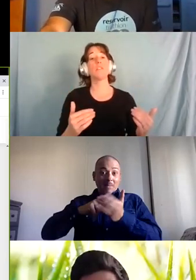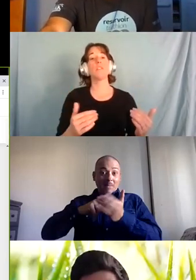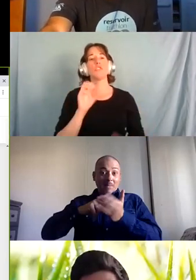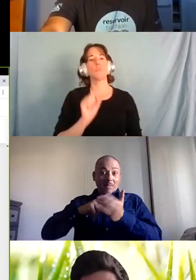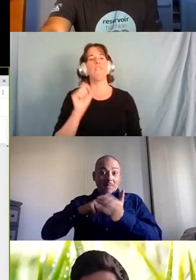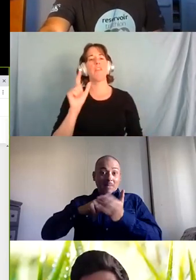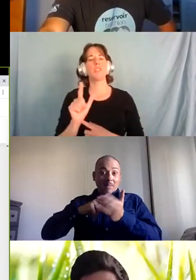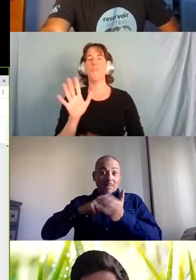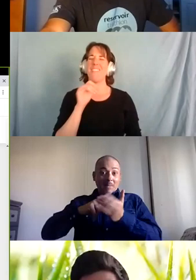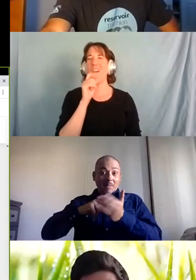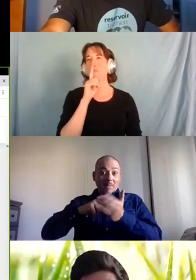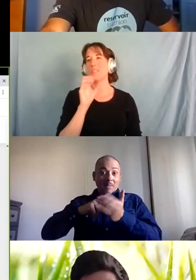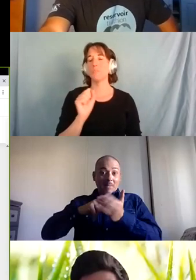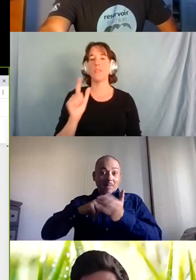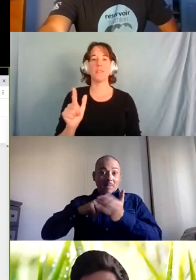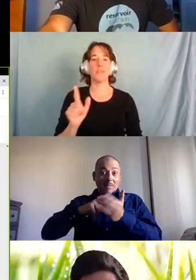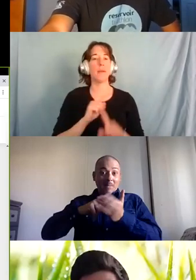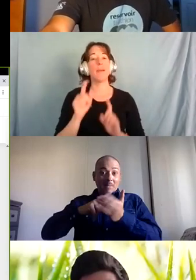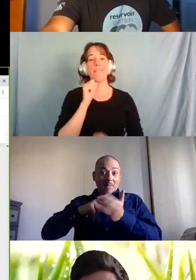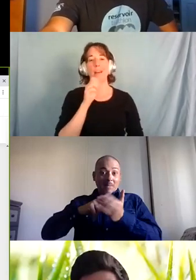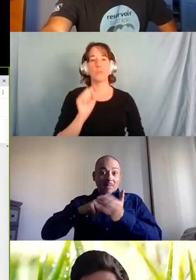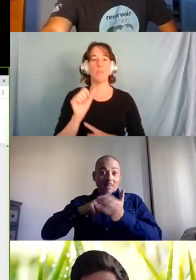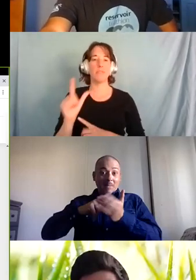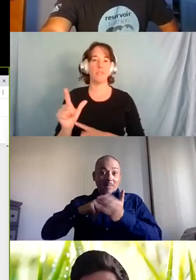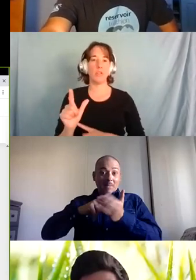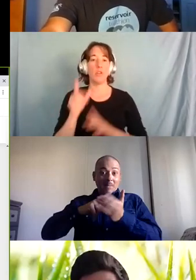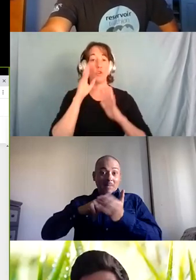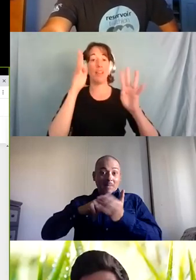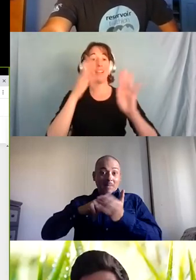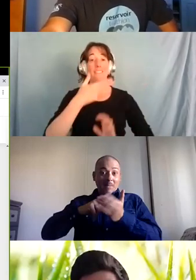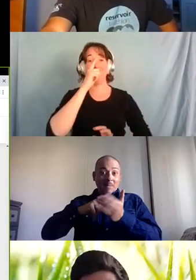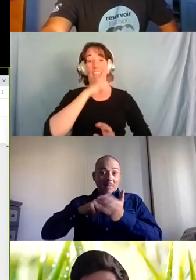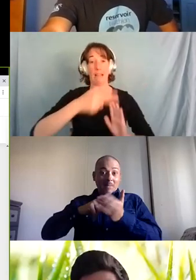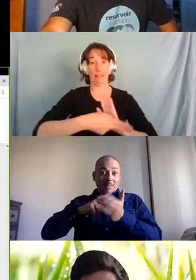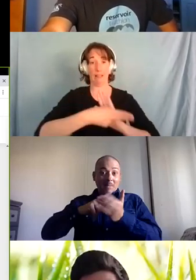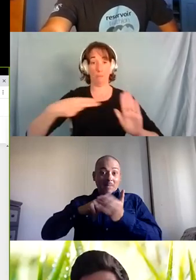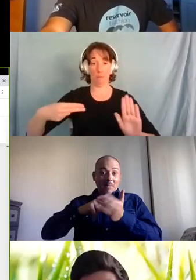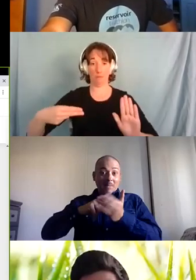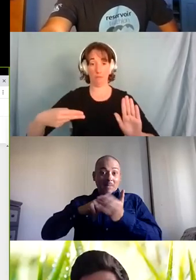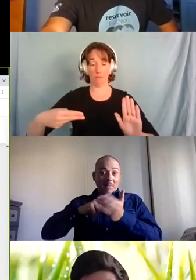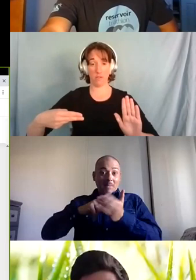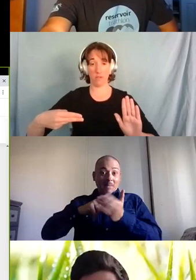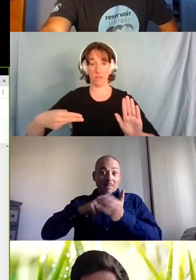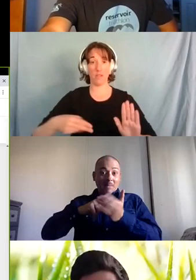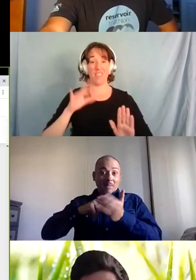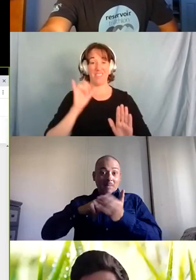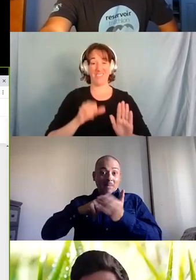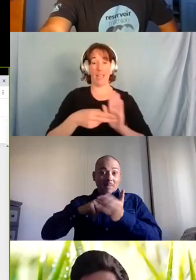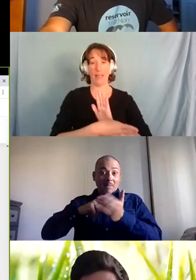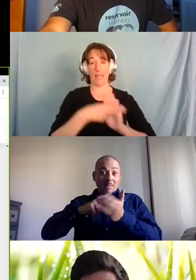but since it's not supervised learning, it creates a fake label. And basically this label is